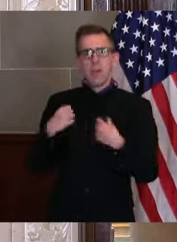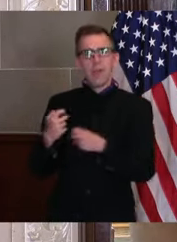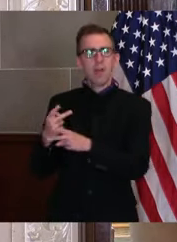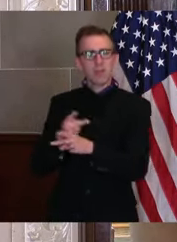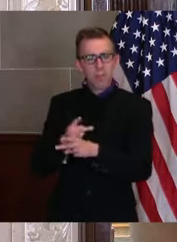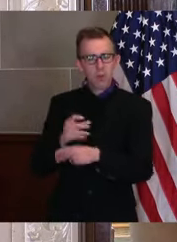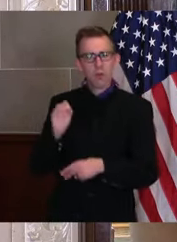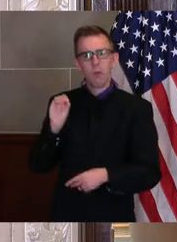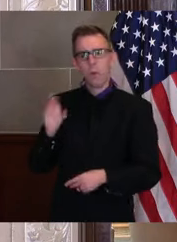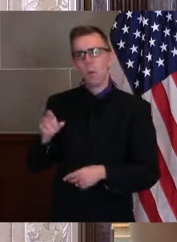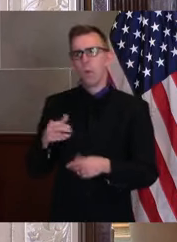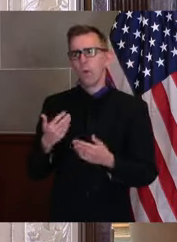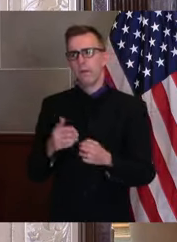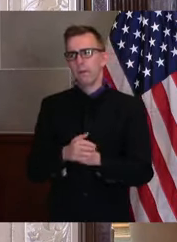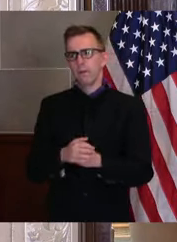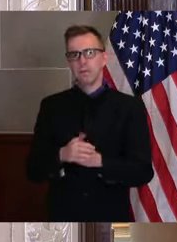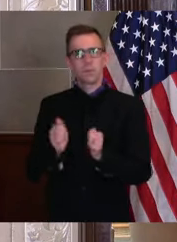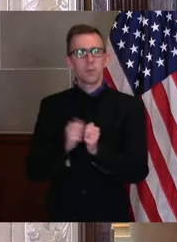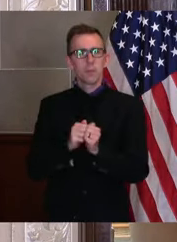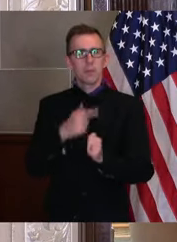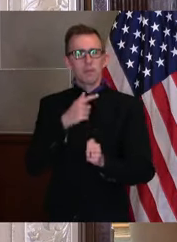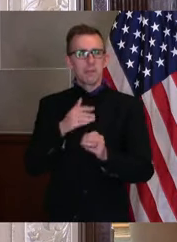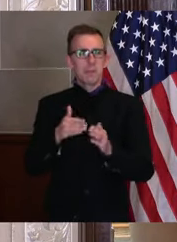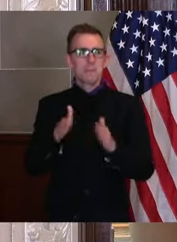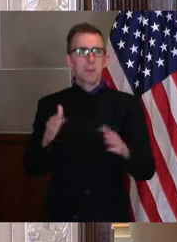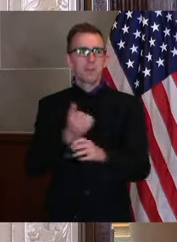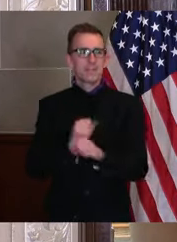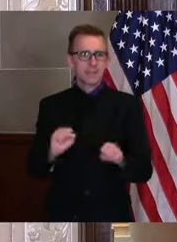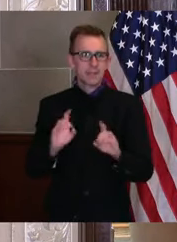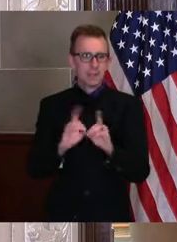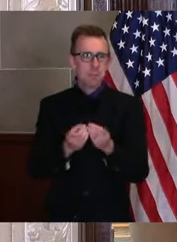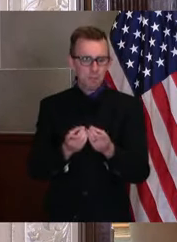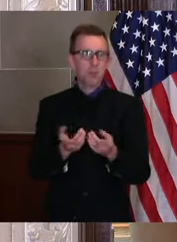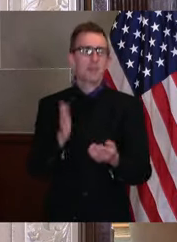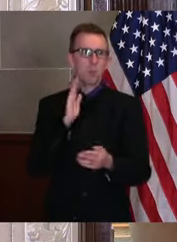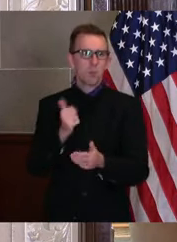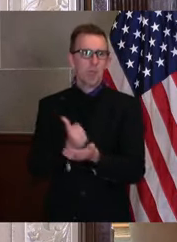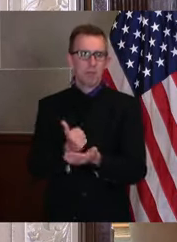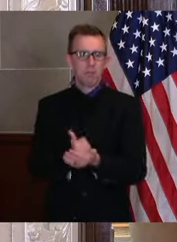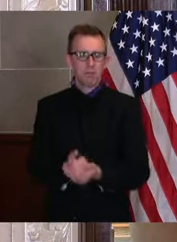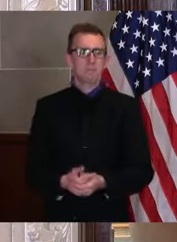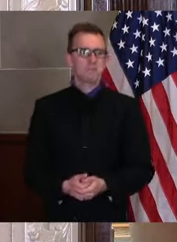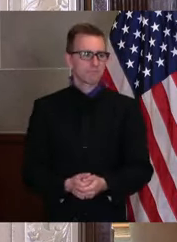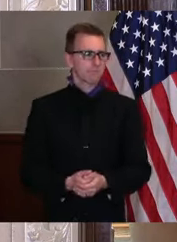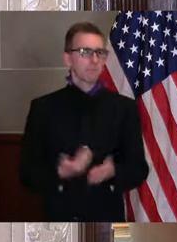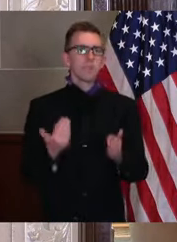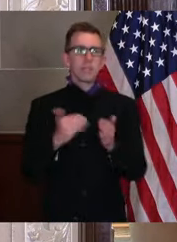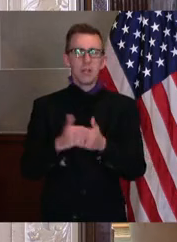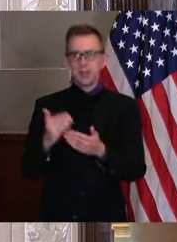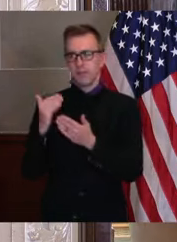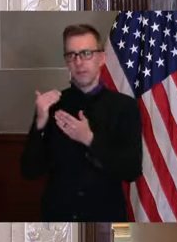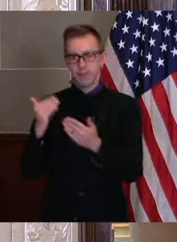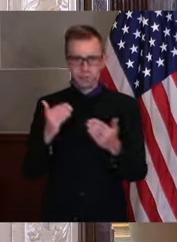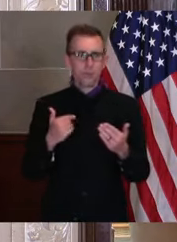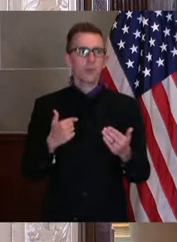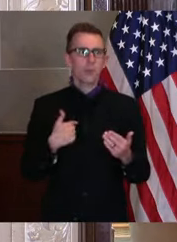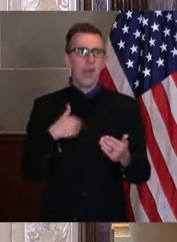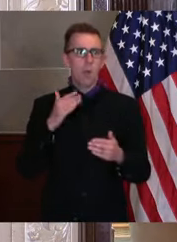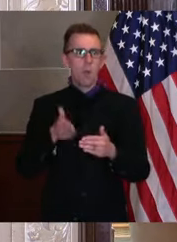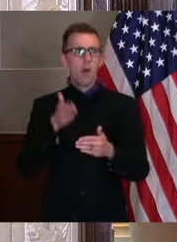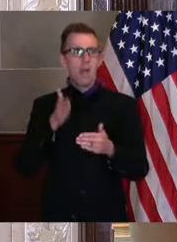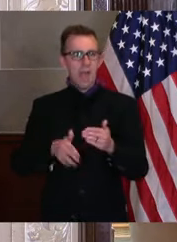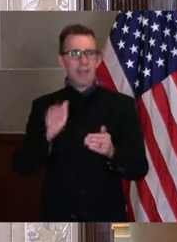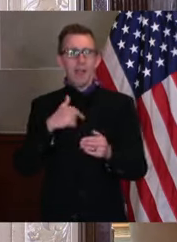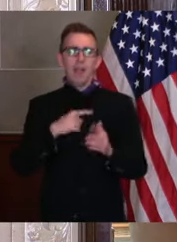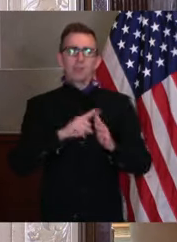or you're with Sandy Carson in public safety and that kind of thing. I think it would be helpful. Again, thank y'all so much, and I'll just end as I